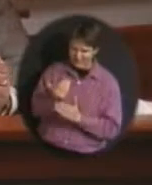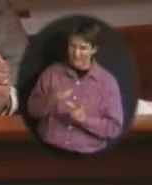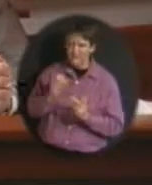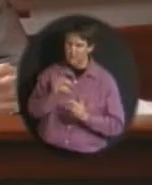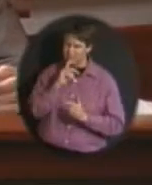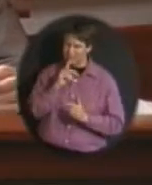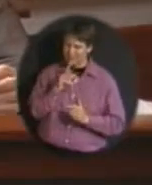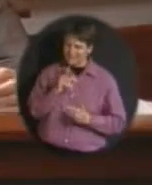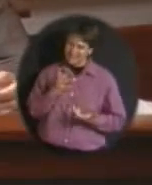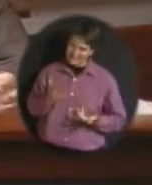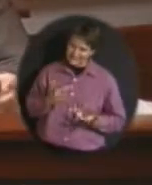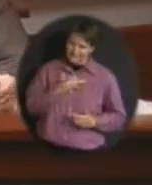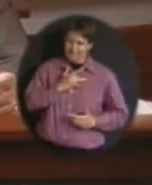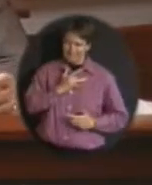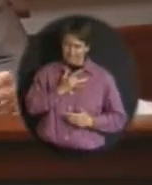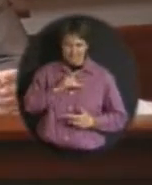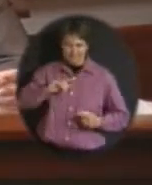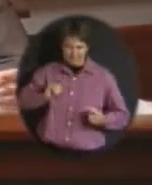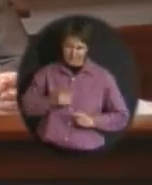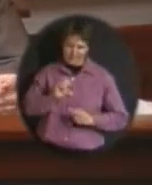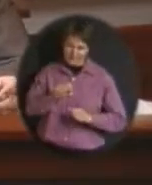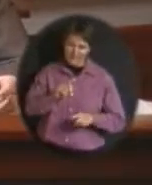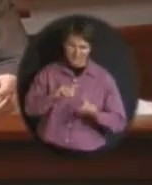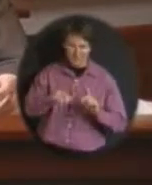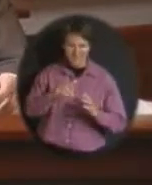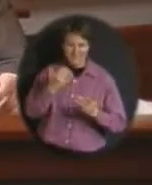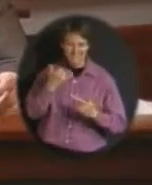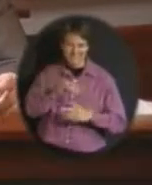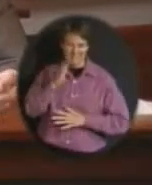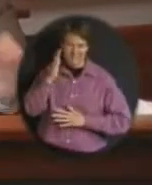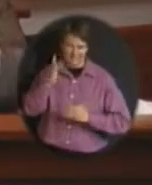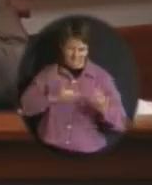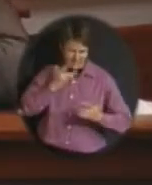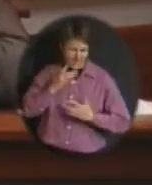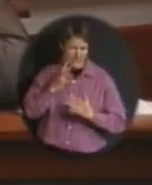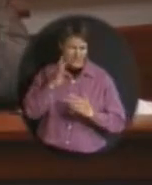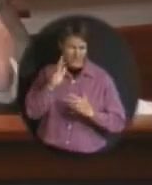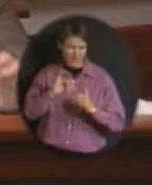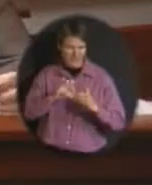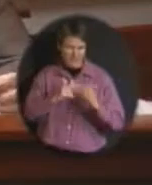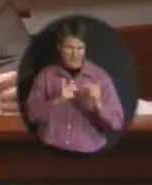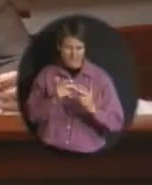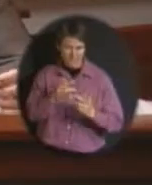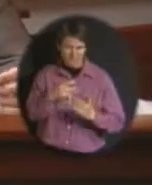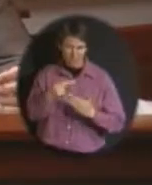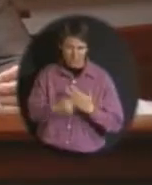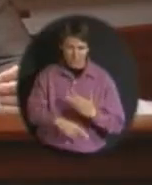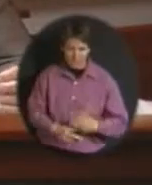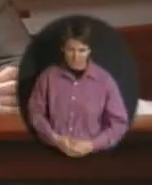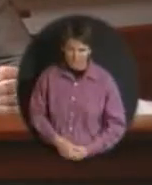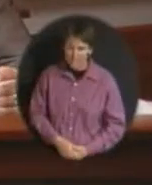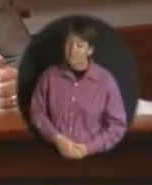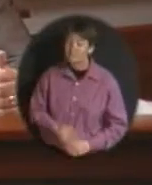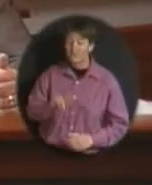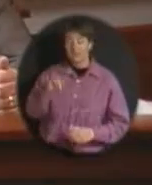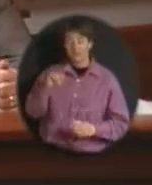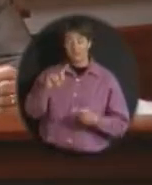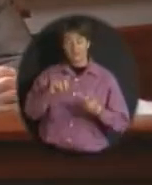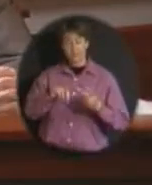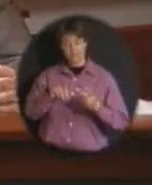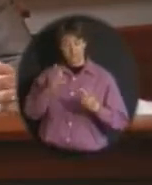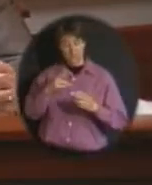kind of hard, but they are excited about the future of that facility. You know, the second thing I want to mention tonight, we continue to